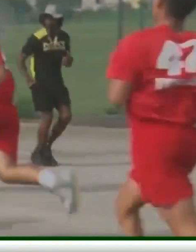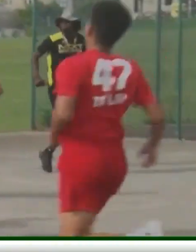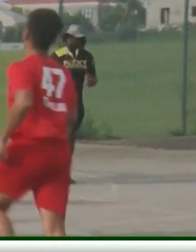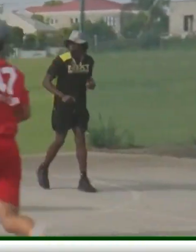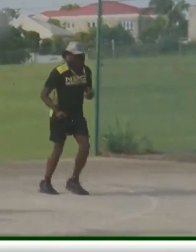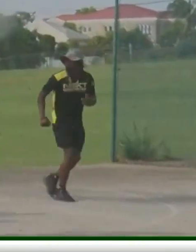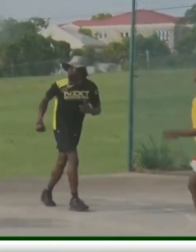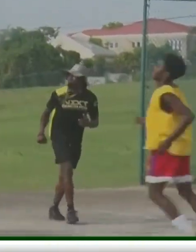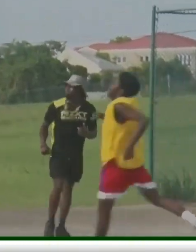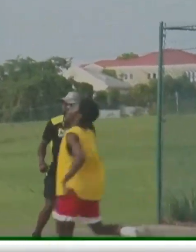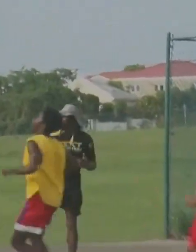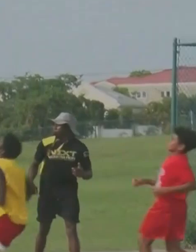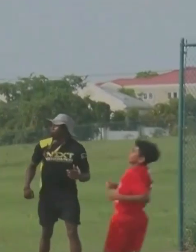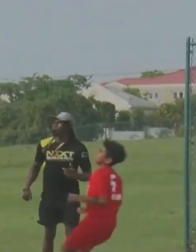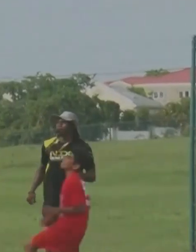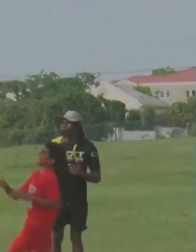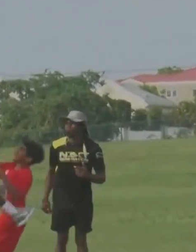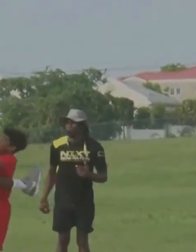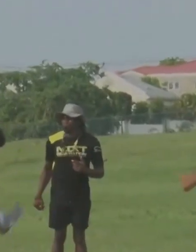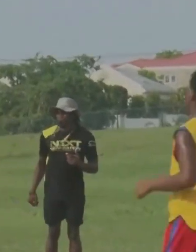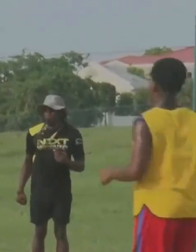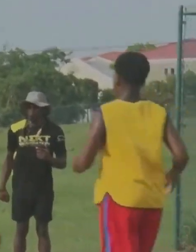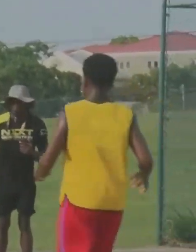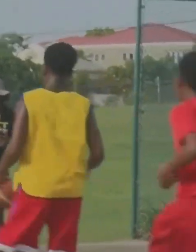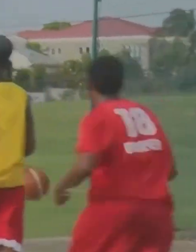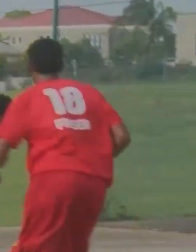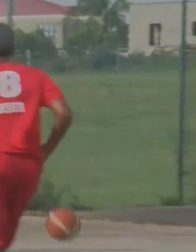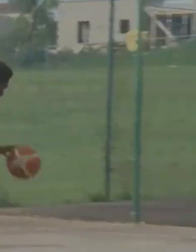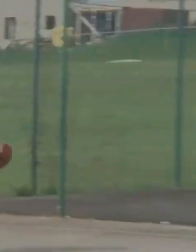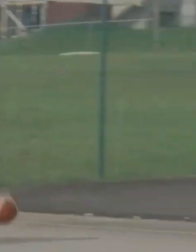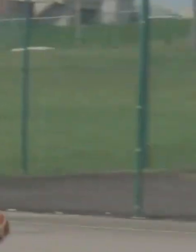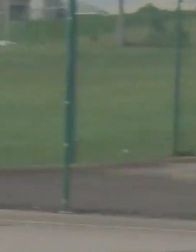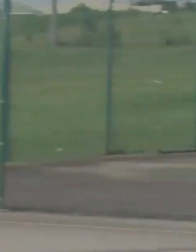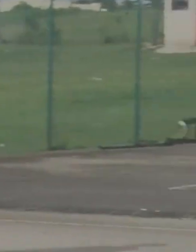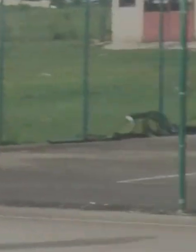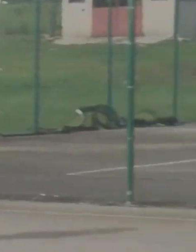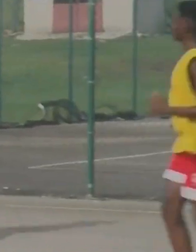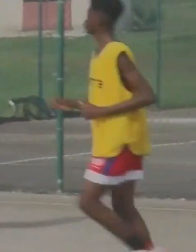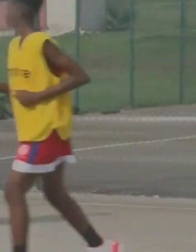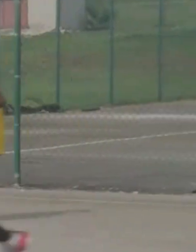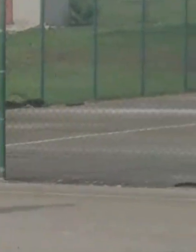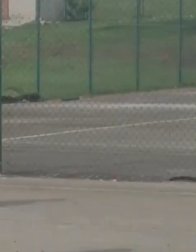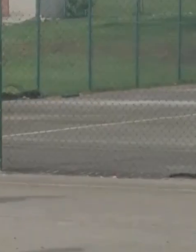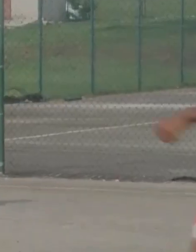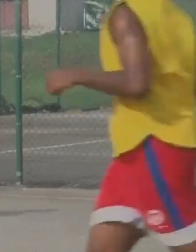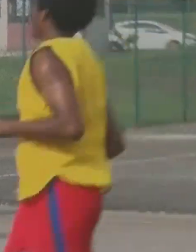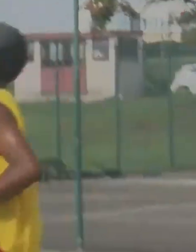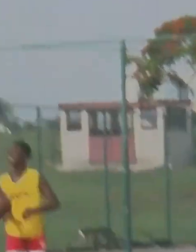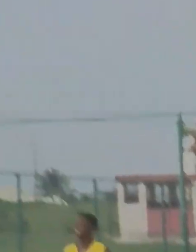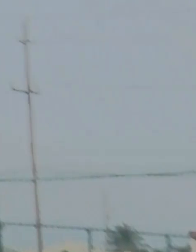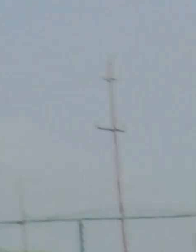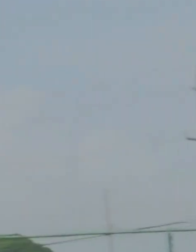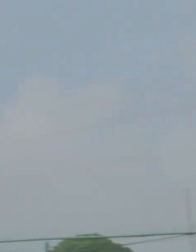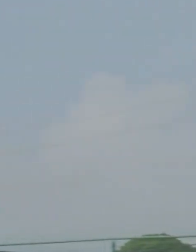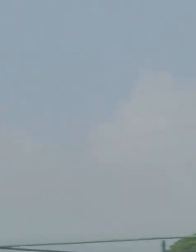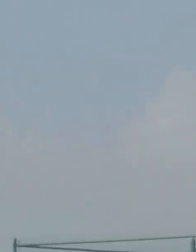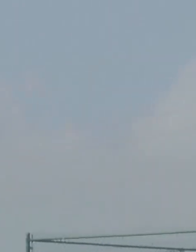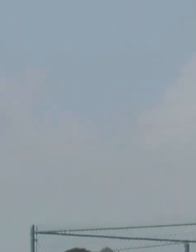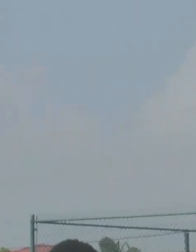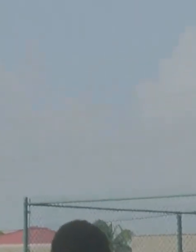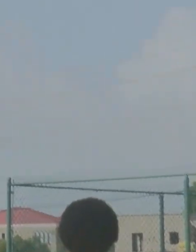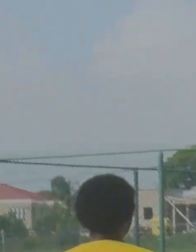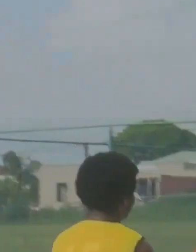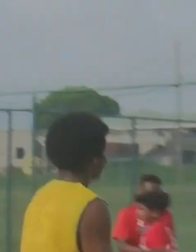35-12 at this stage. Queens in possession. Good defense here by Providence, but Dario Rice goes outside the three-point line